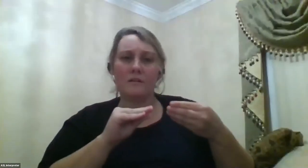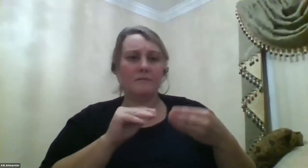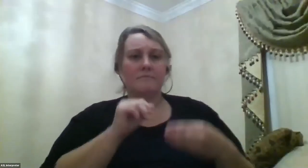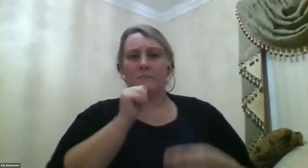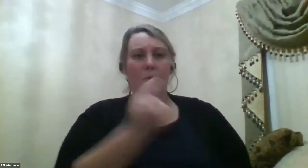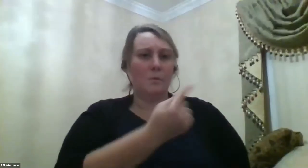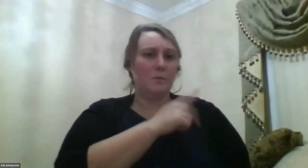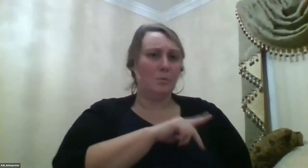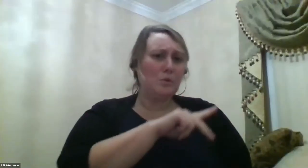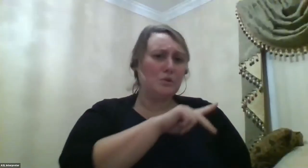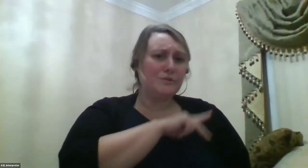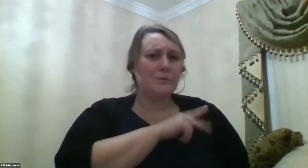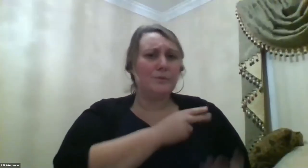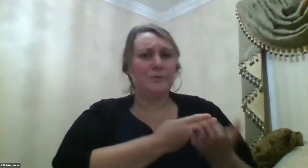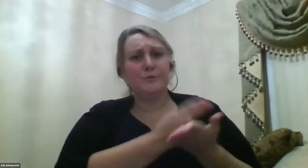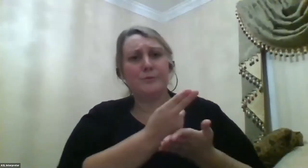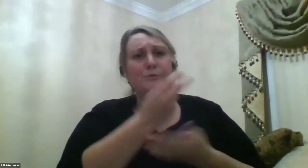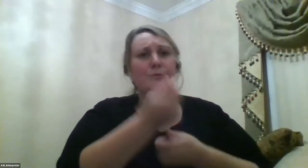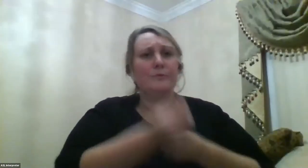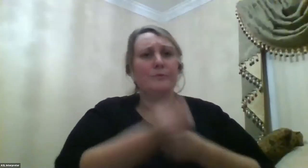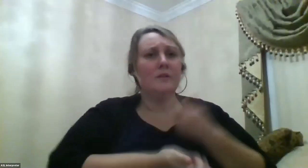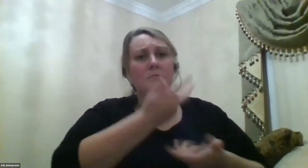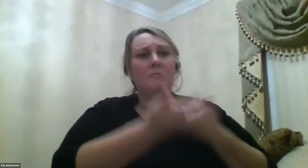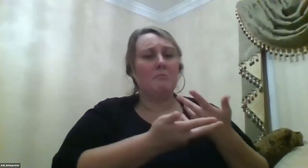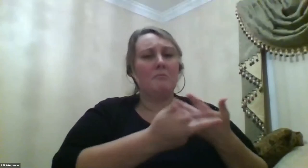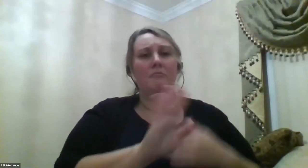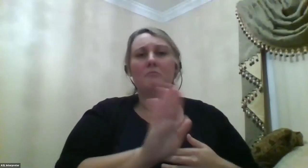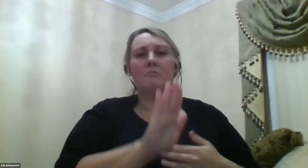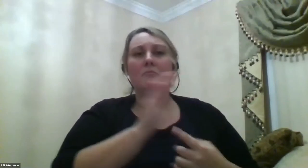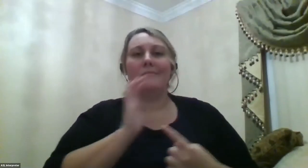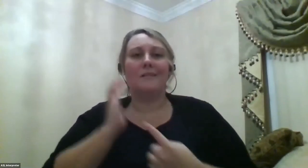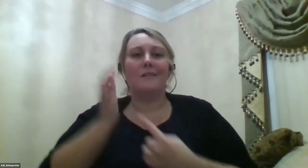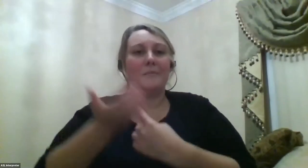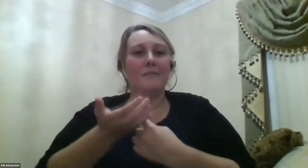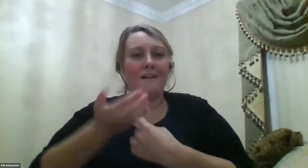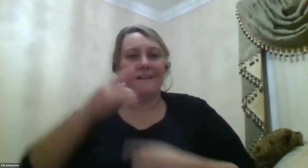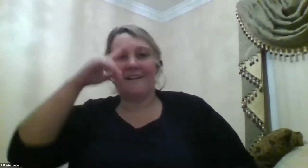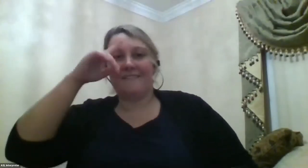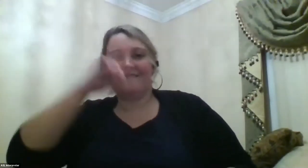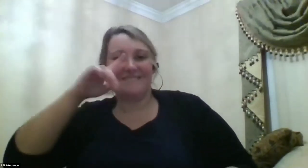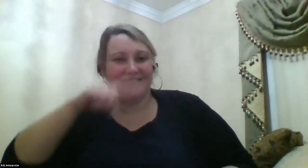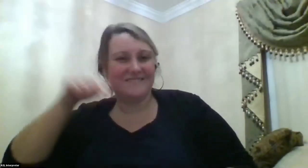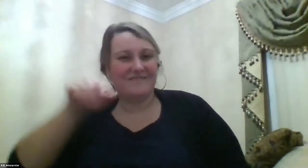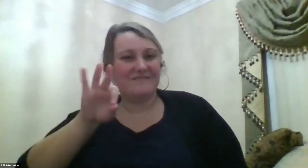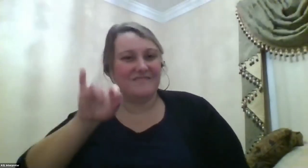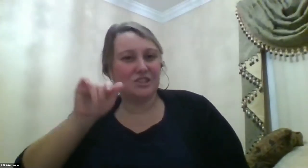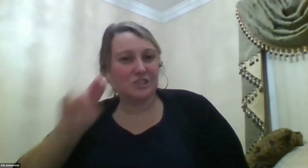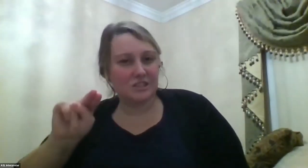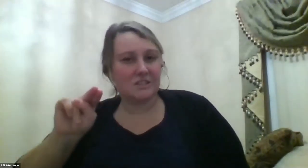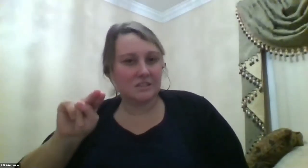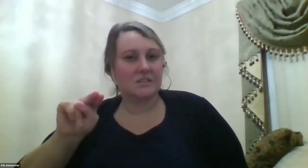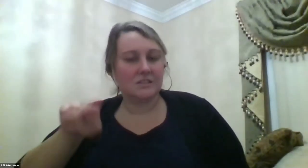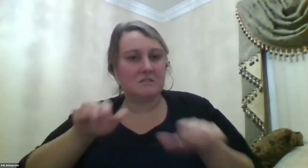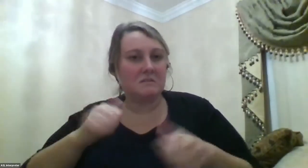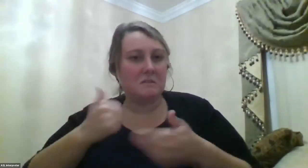truth-telling space necessarily, like, and just question what that is. Yes. That's, um, I'm